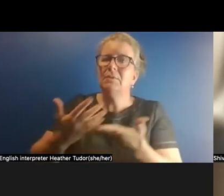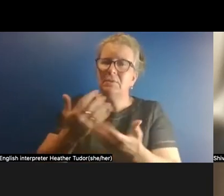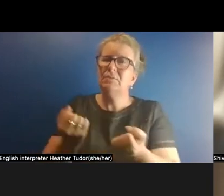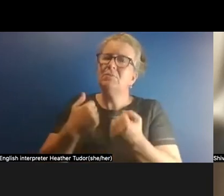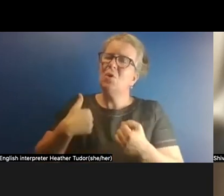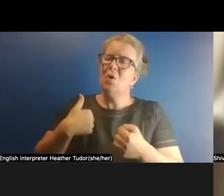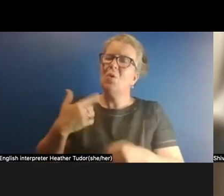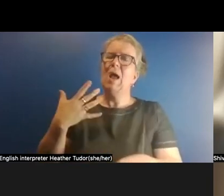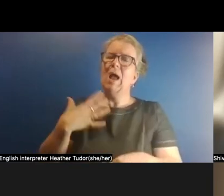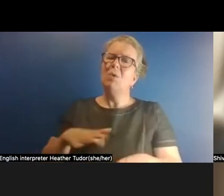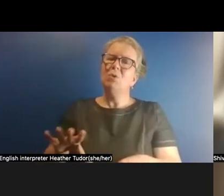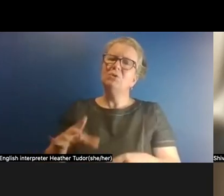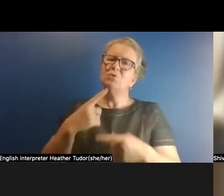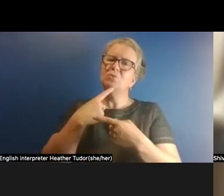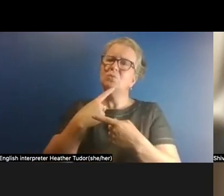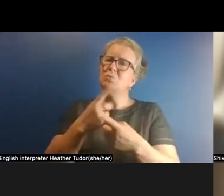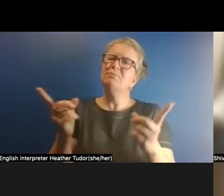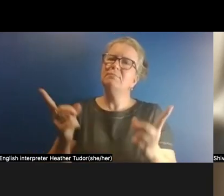that.